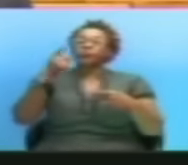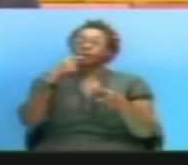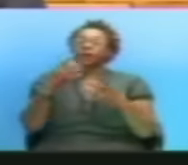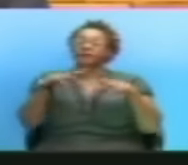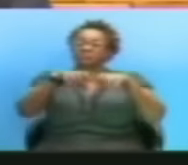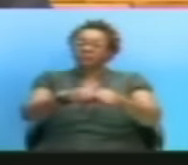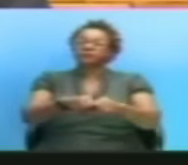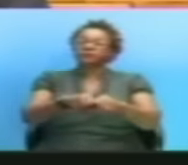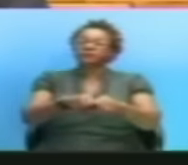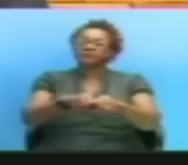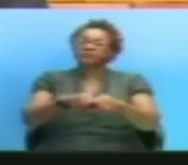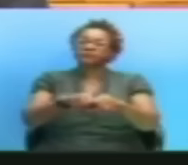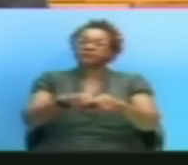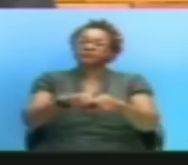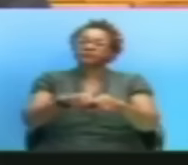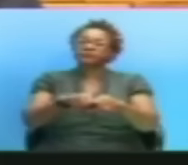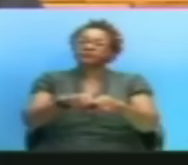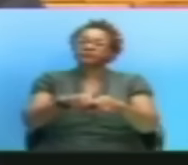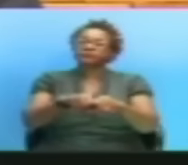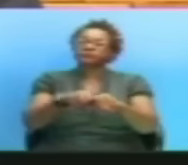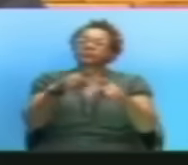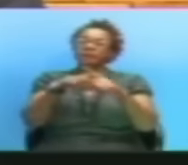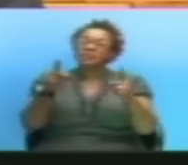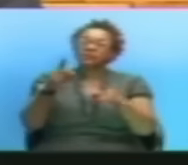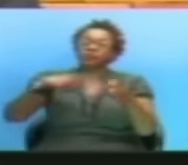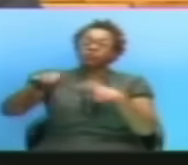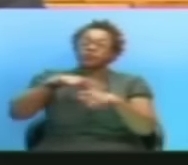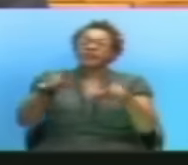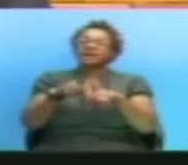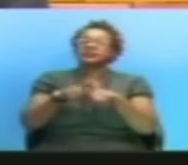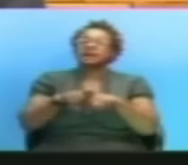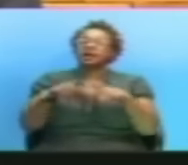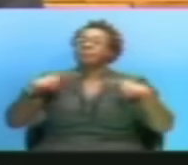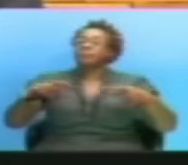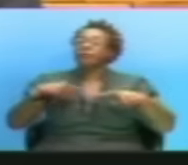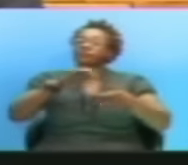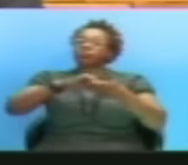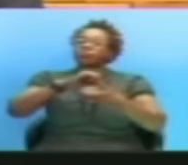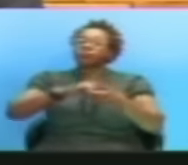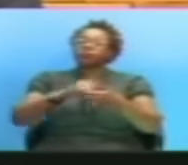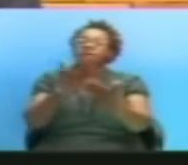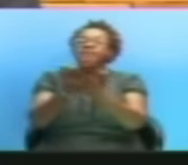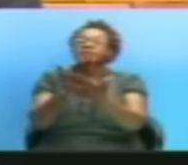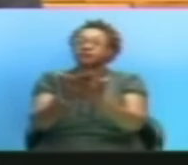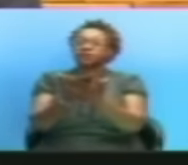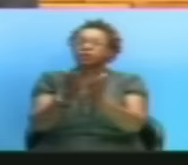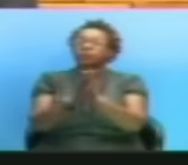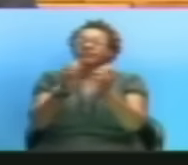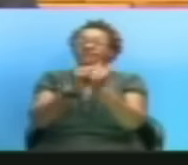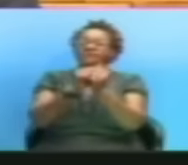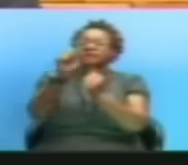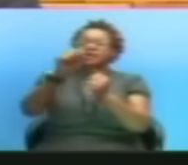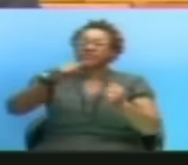encroached. And we went ahead as the residents of Buru Buru to do a petition with